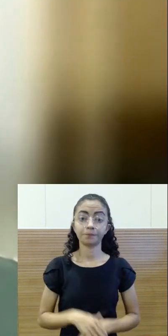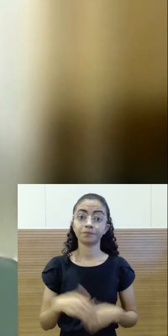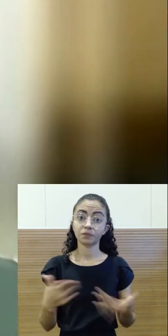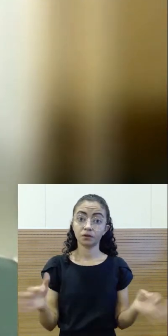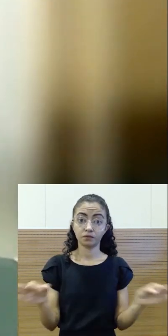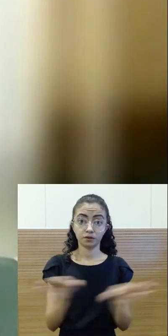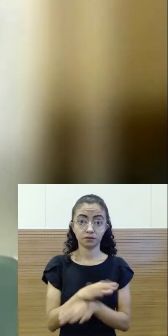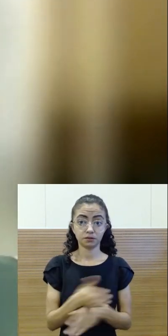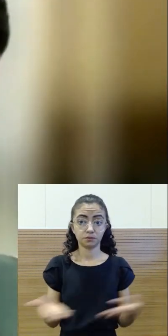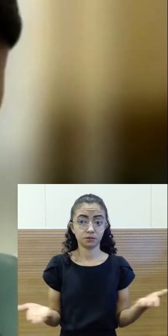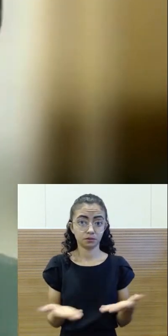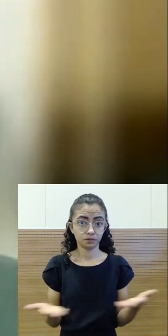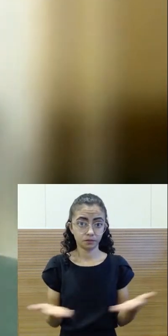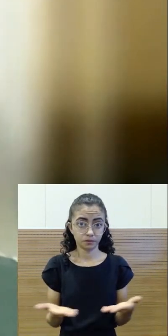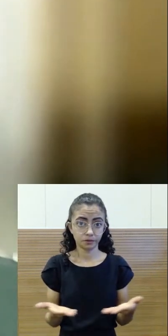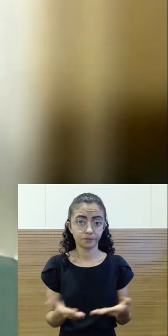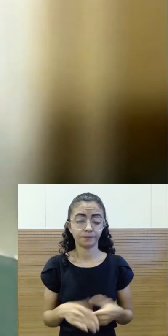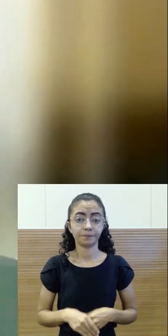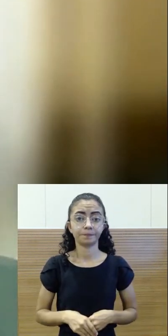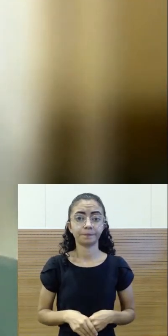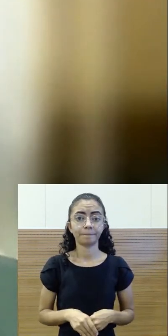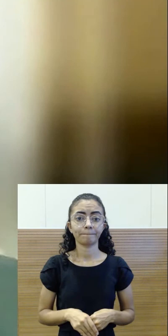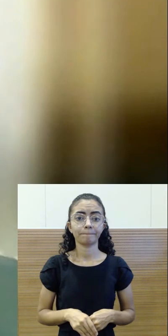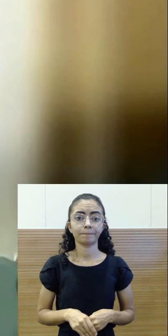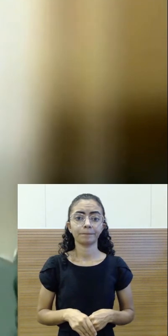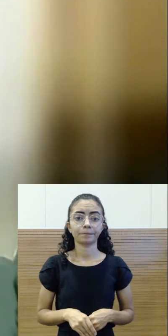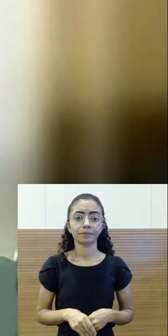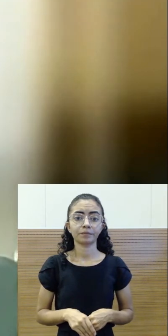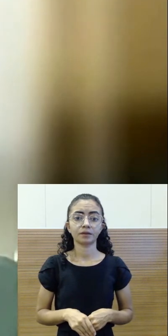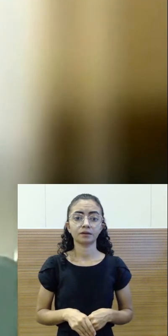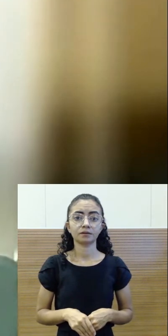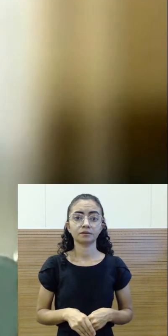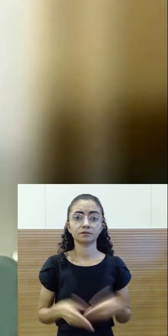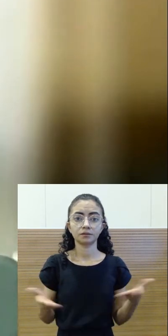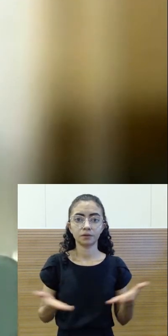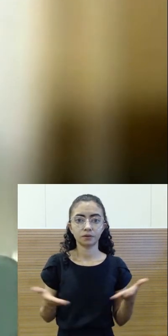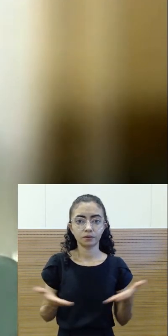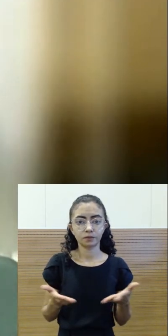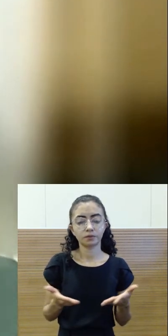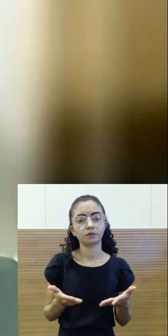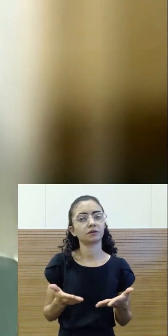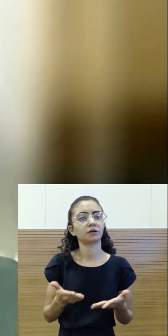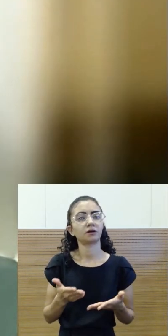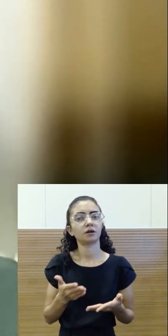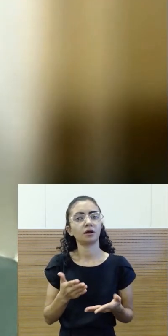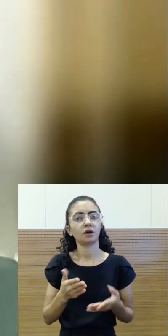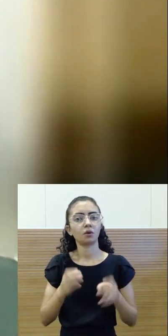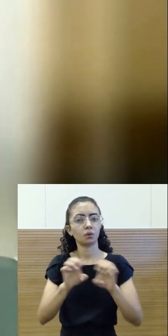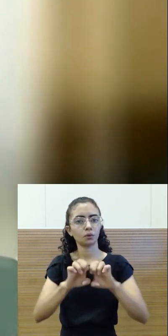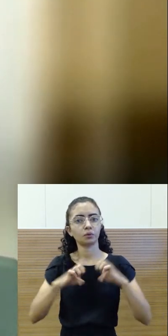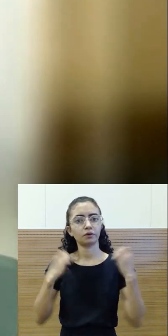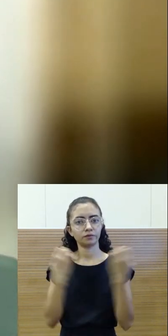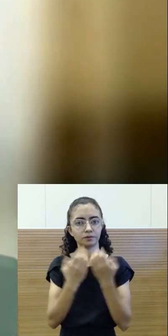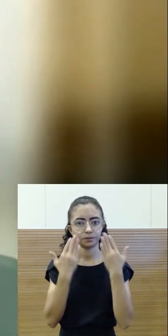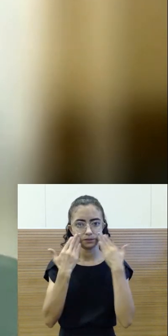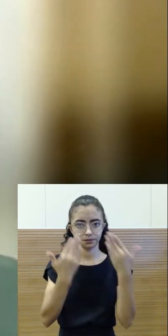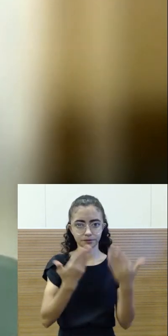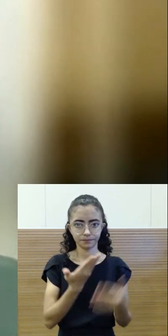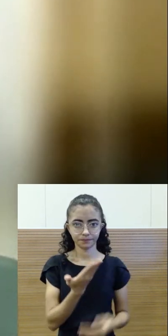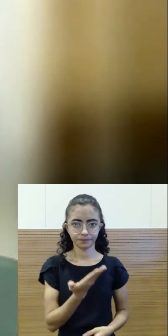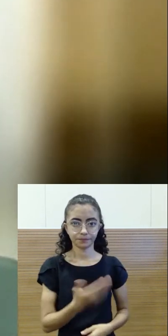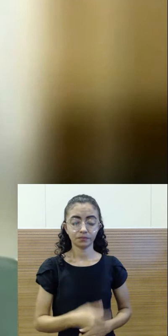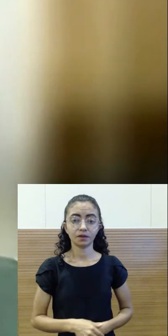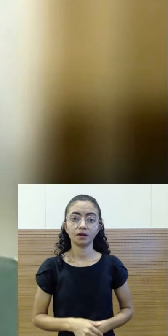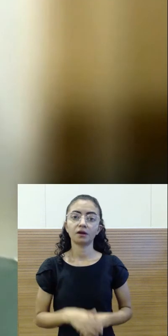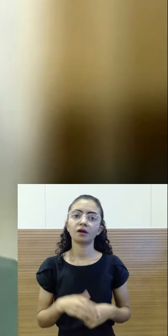Thank you, Professor Carlos. We will close this part, and I'll hand it over to the Masters of